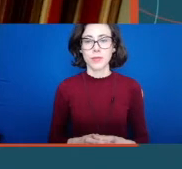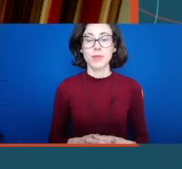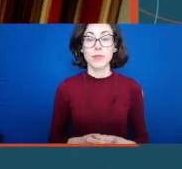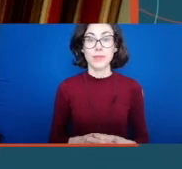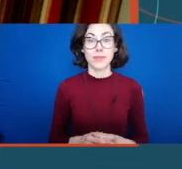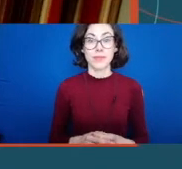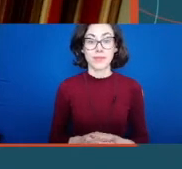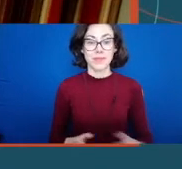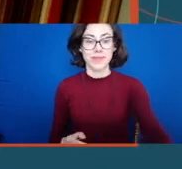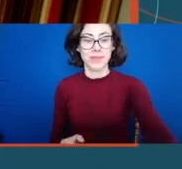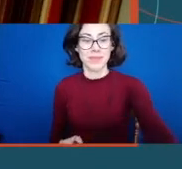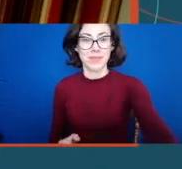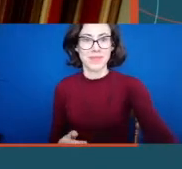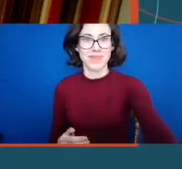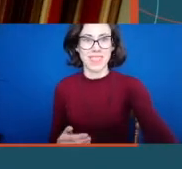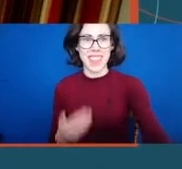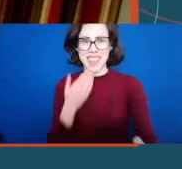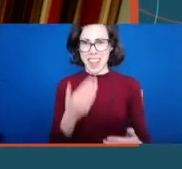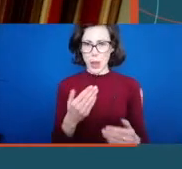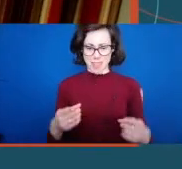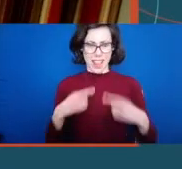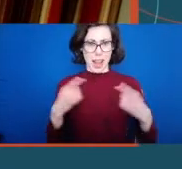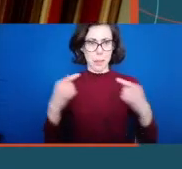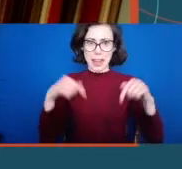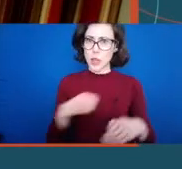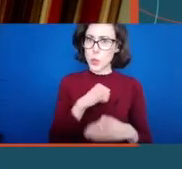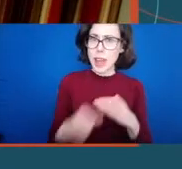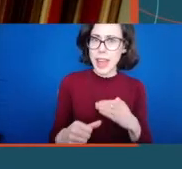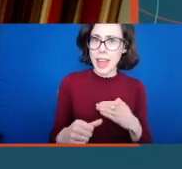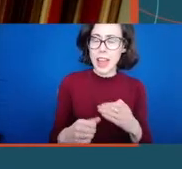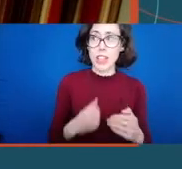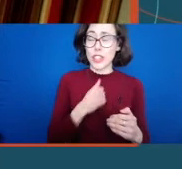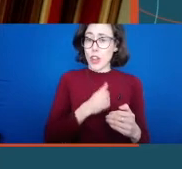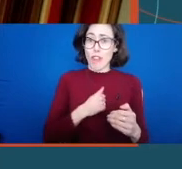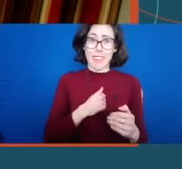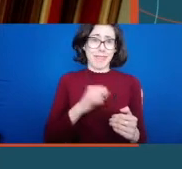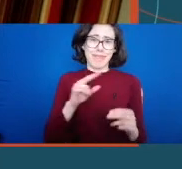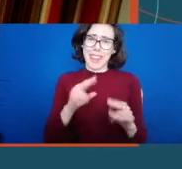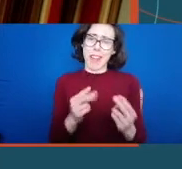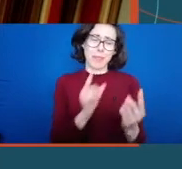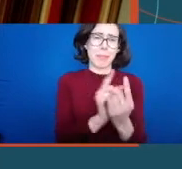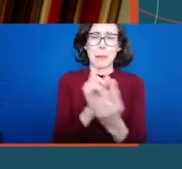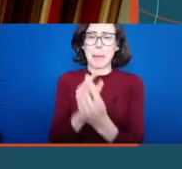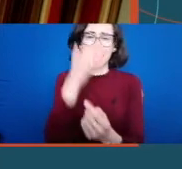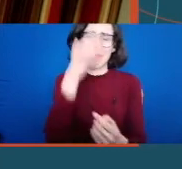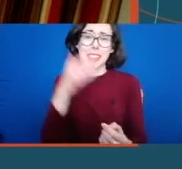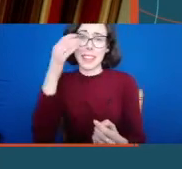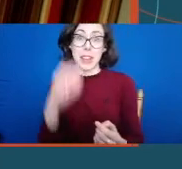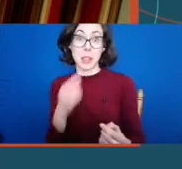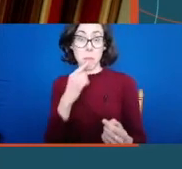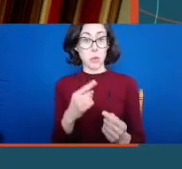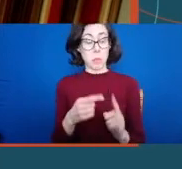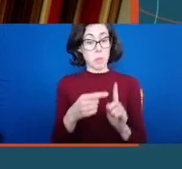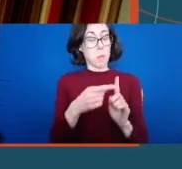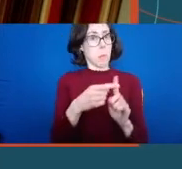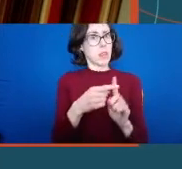Thank you, everyone. It's a delight to be here with you today. I'm sorry that we can't meet in person, but I feel very optimistic about the kind